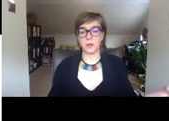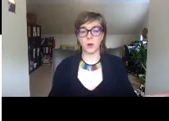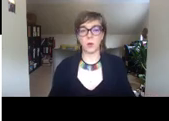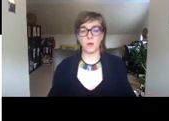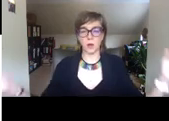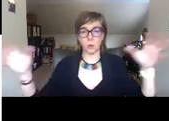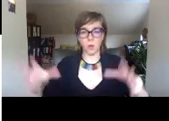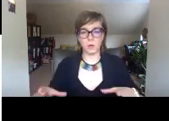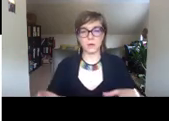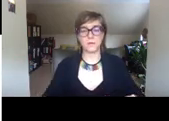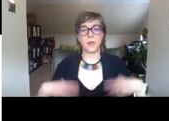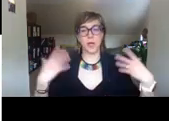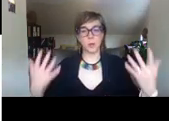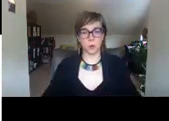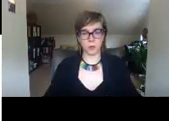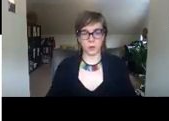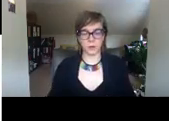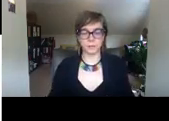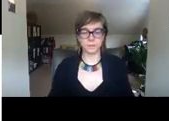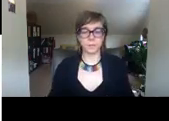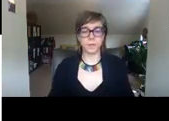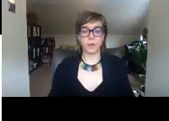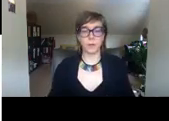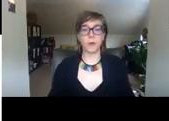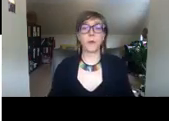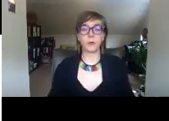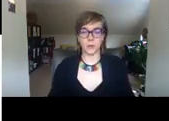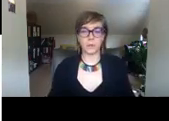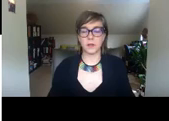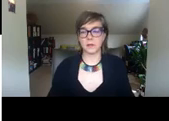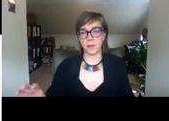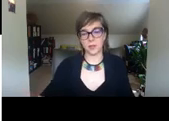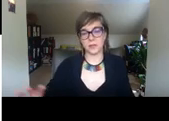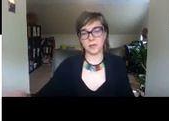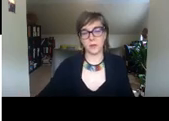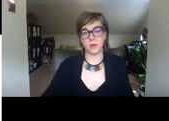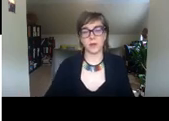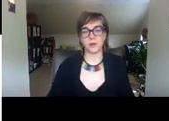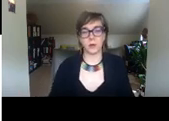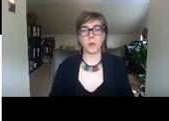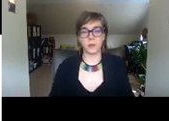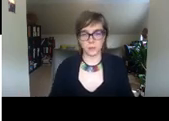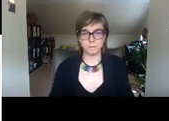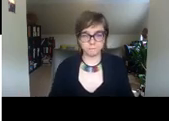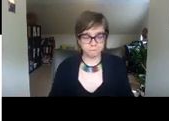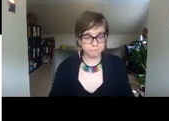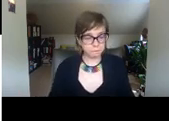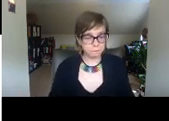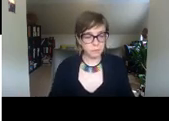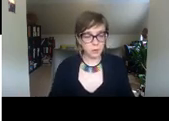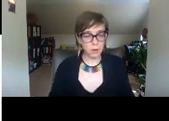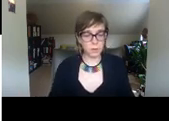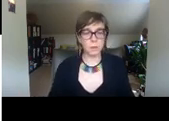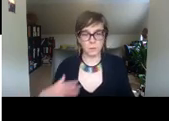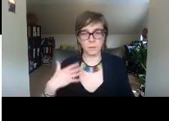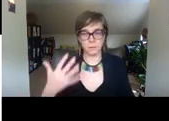call it, somewhere where they all went and worked remotely because the patients and the providers were not with them.